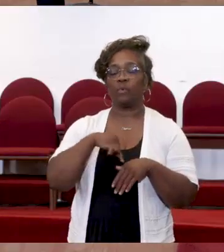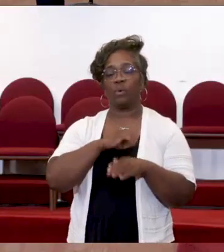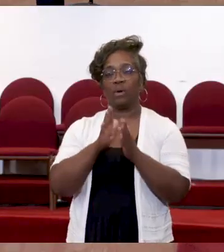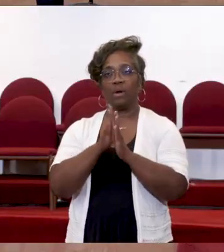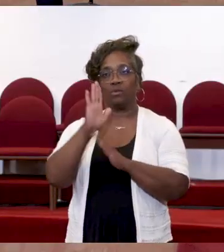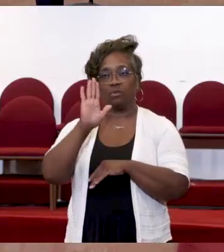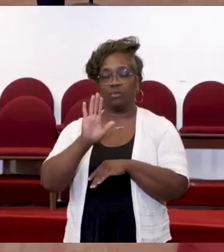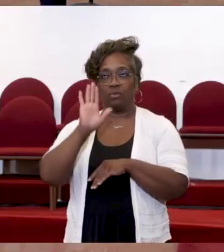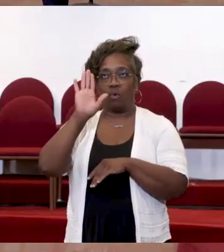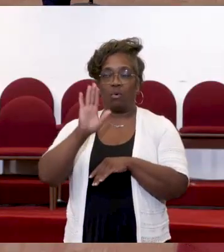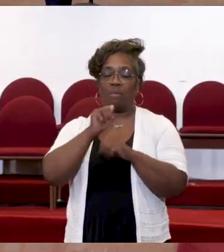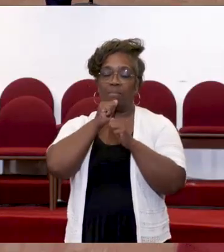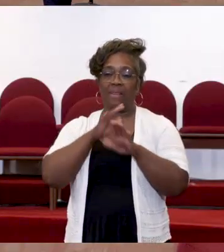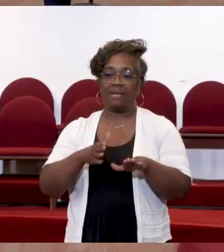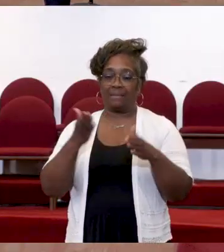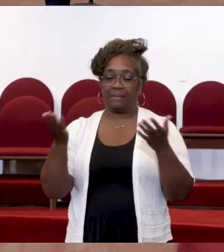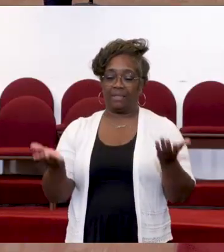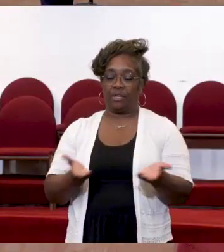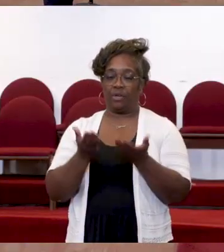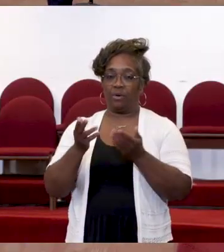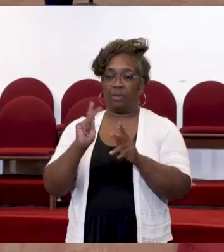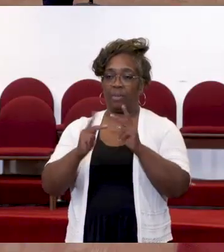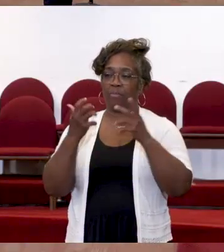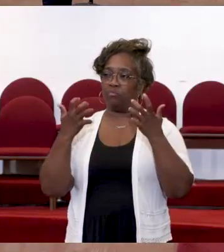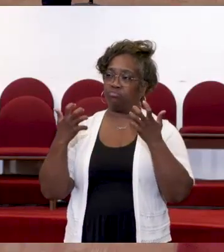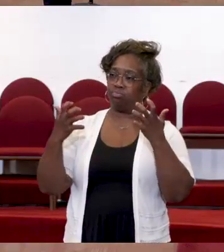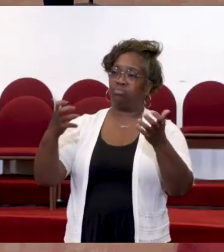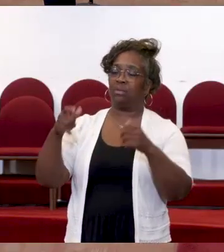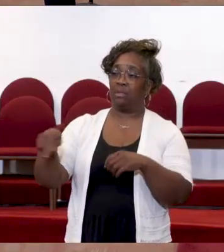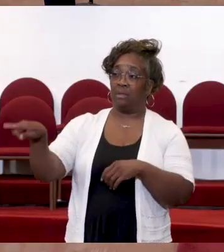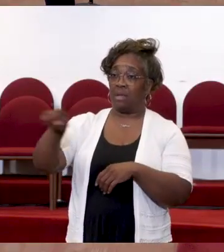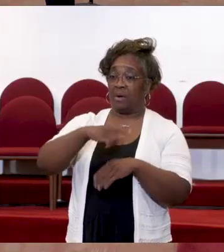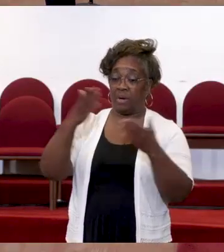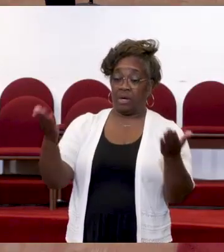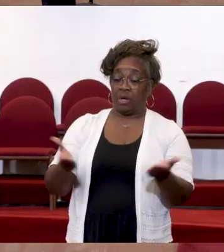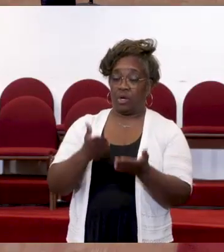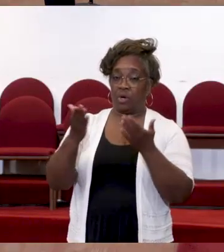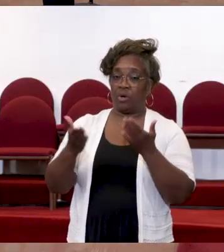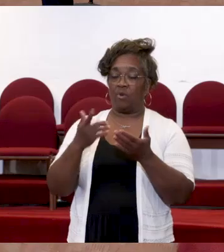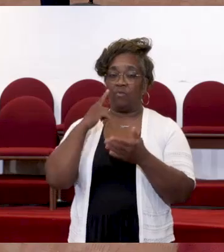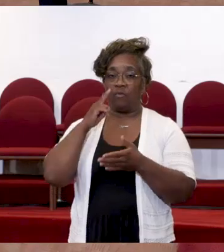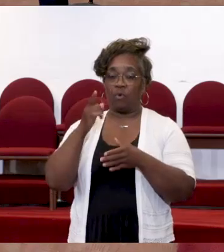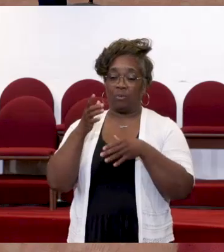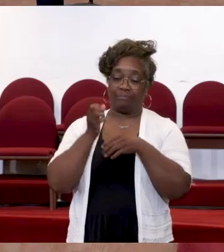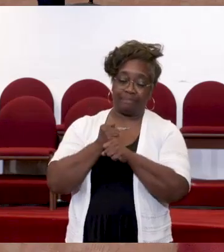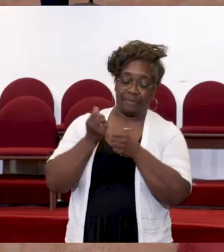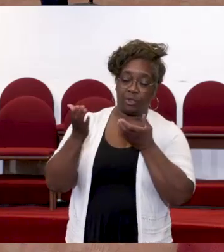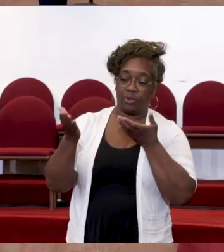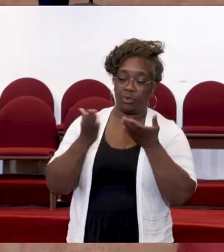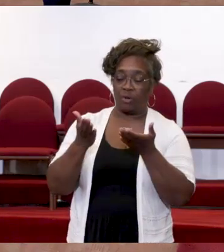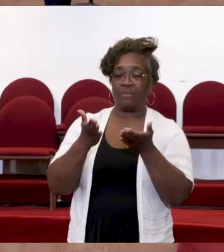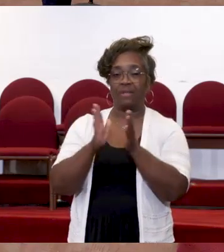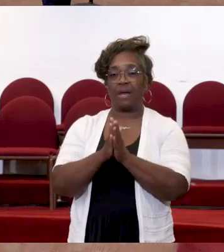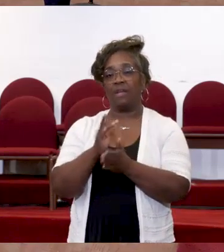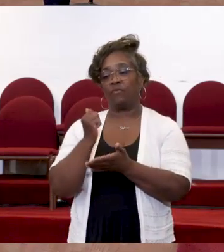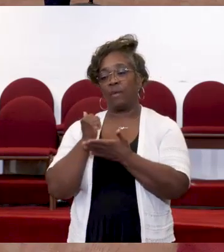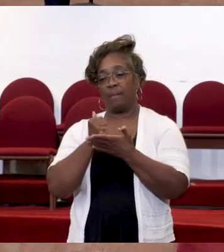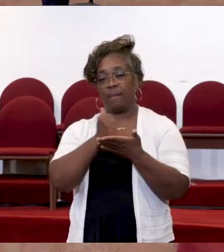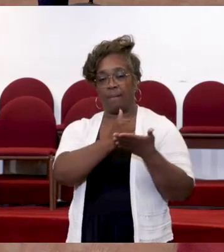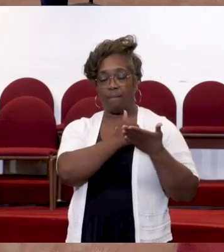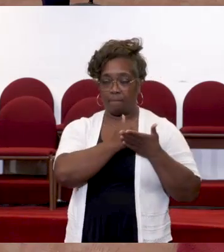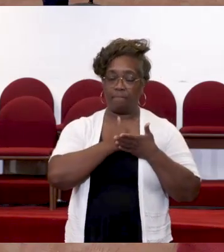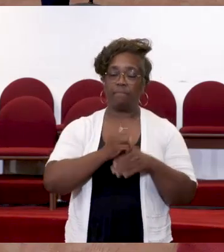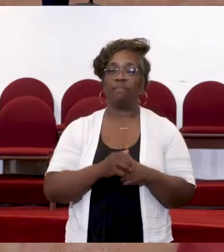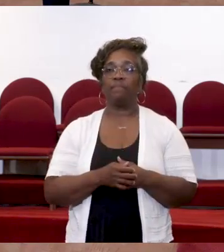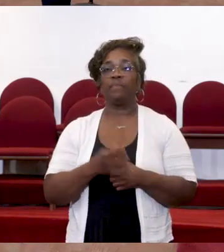upon this audience as they have come to receive service and to access the systems that we have put in place. We ask